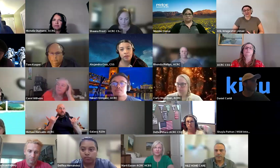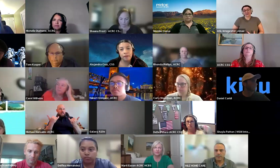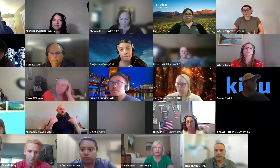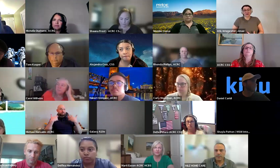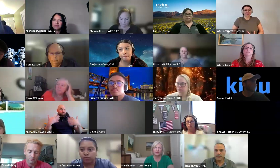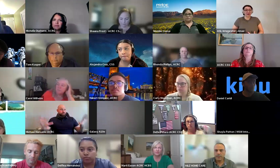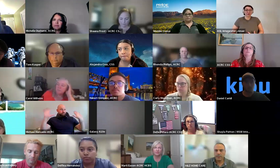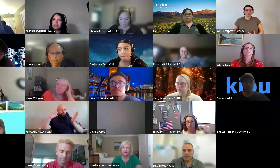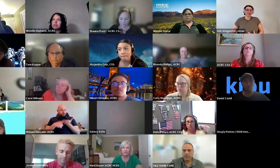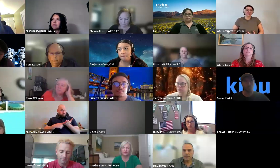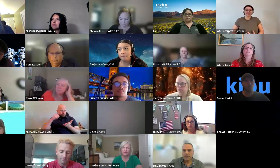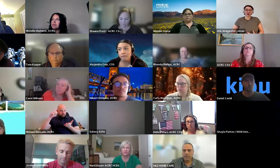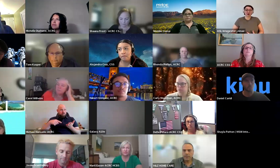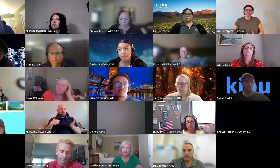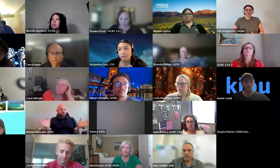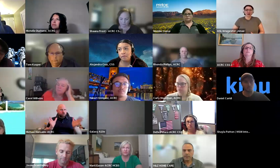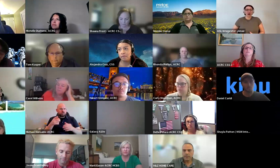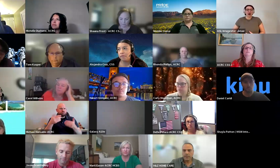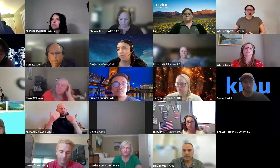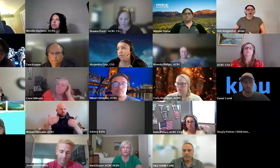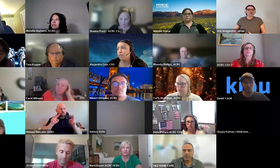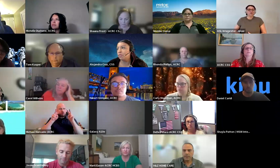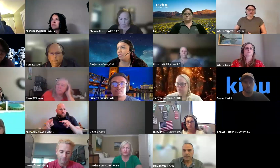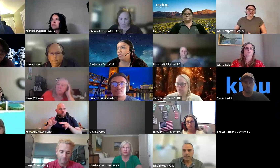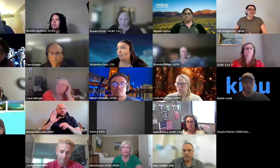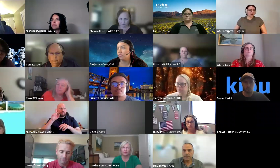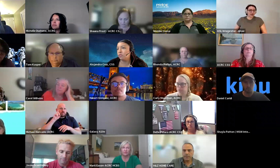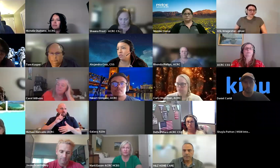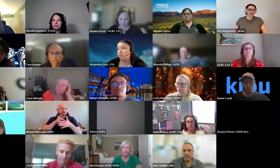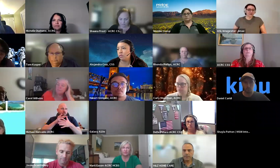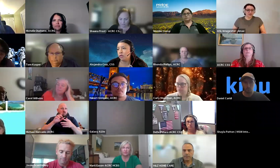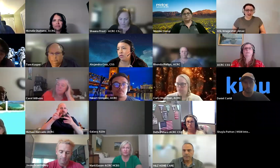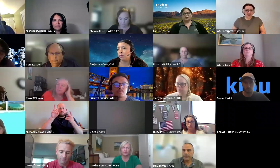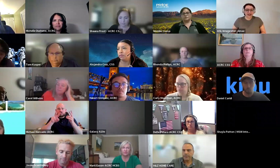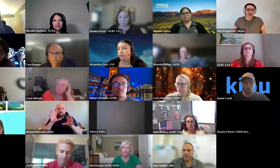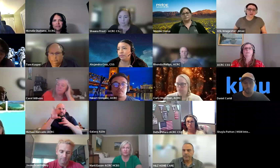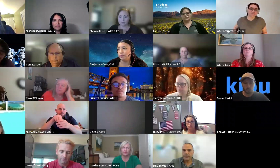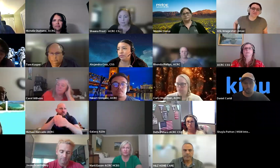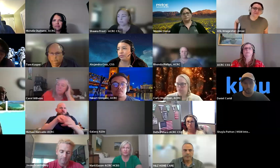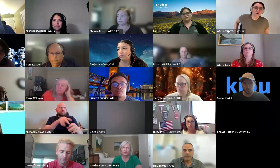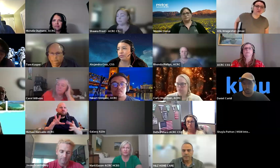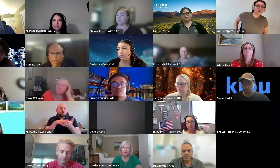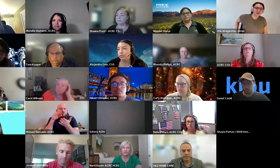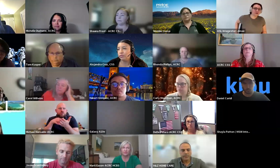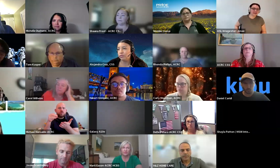link and maybe you would have the opportunity to go. So that's all I have to discuss for today.